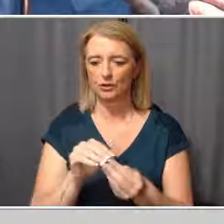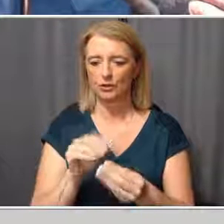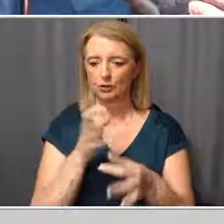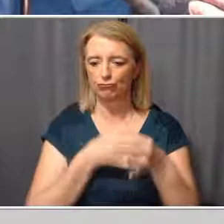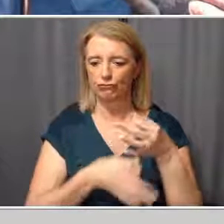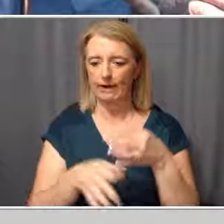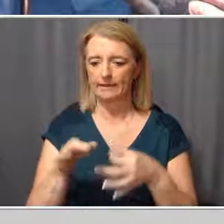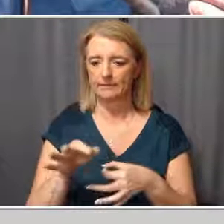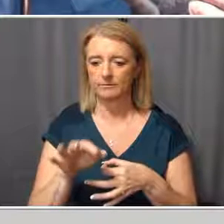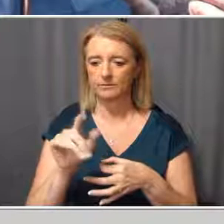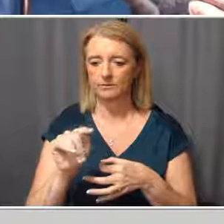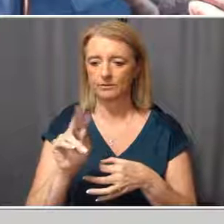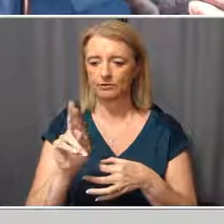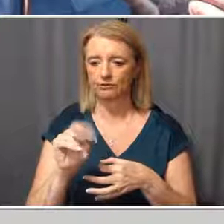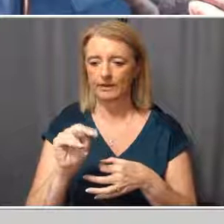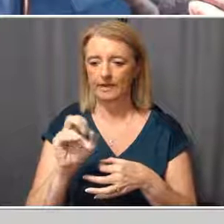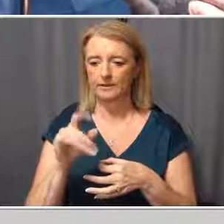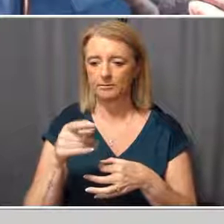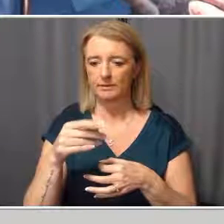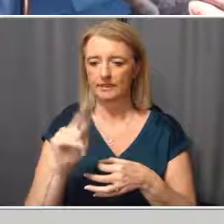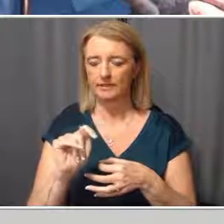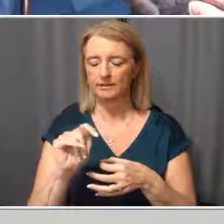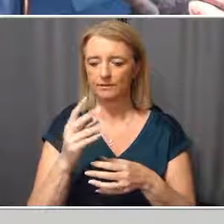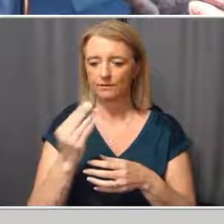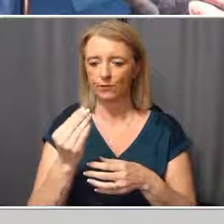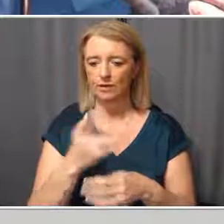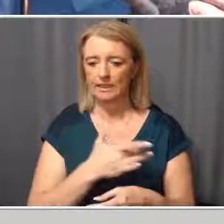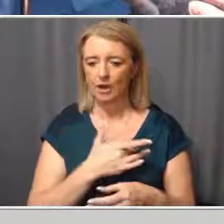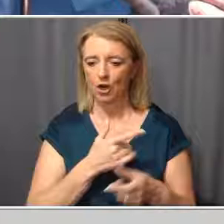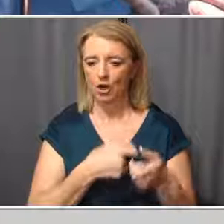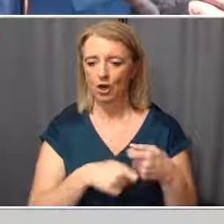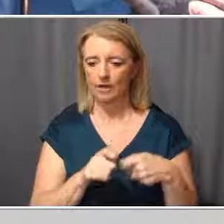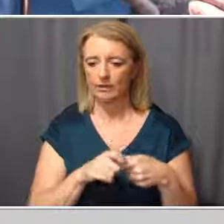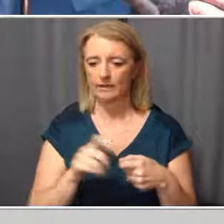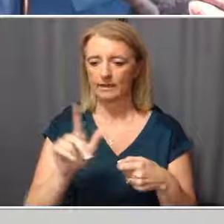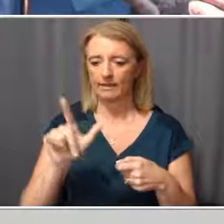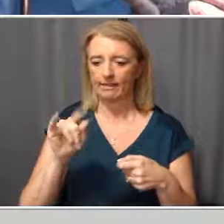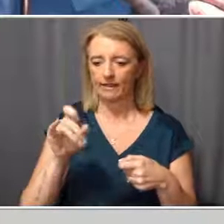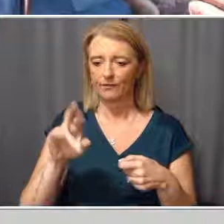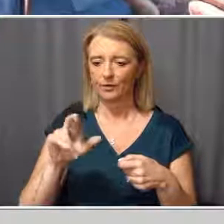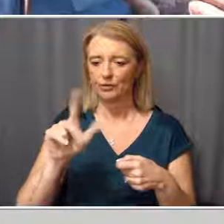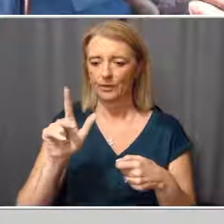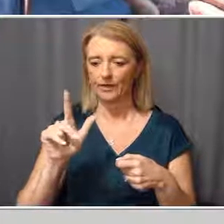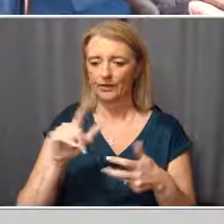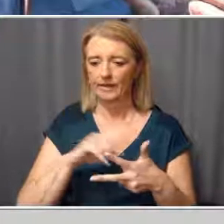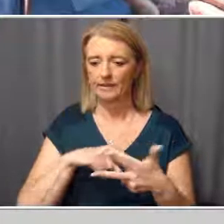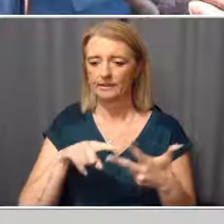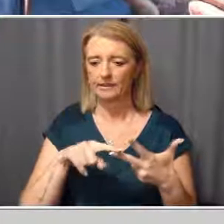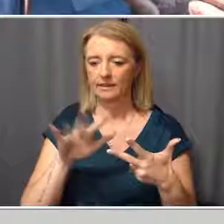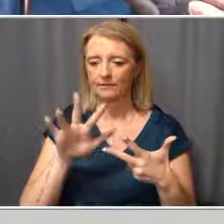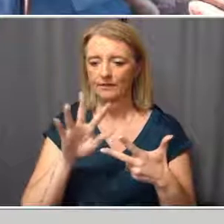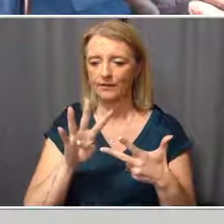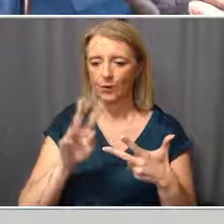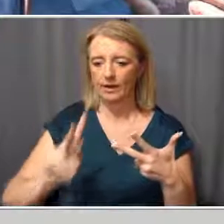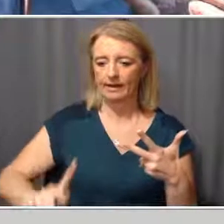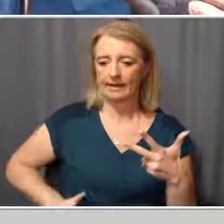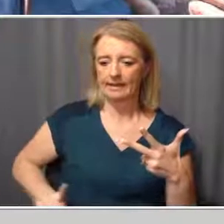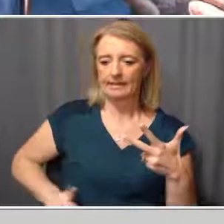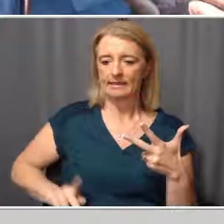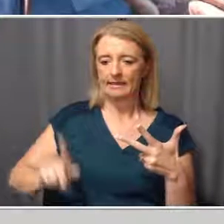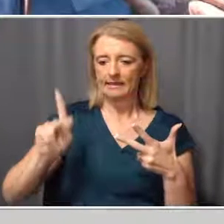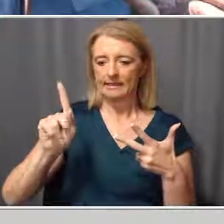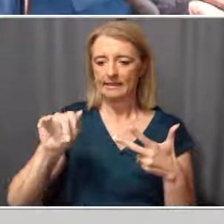Day. It is also Medical Lab Professionals Week and Neurodiagnostic Tech Week. We want to thank all of those